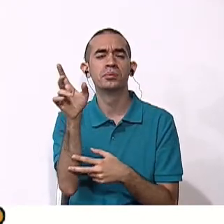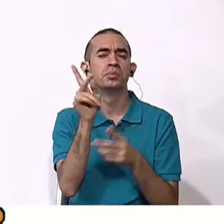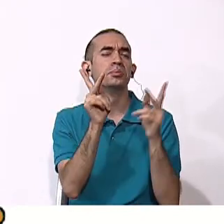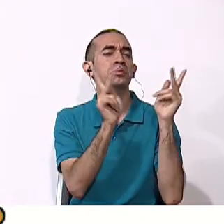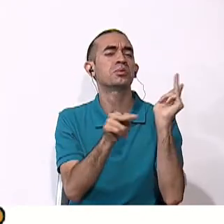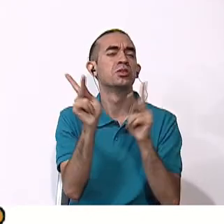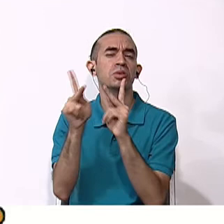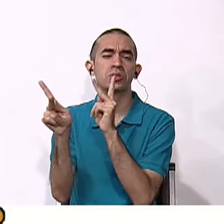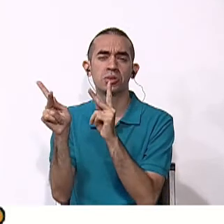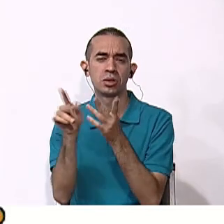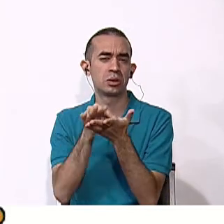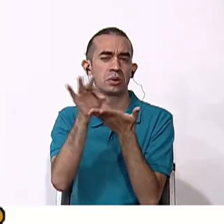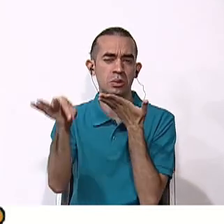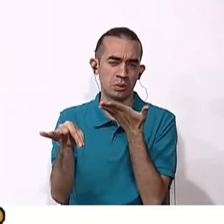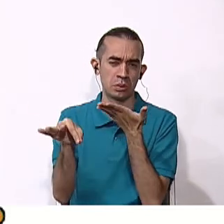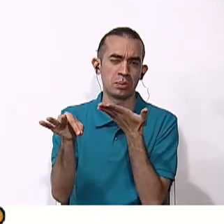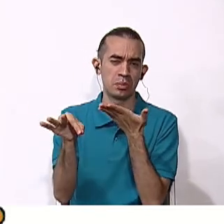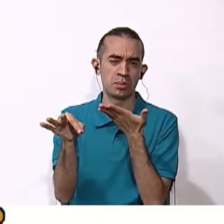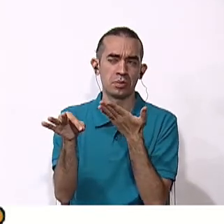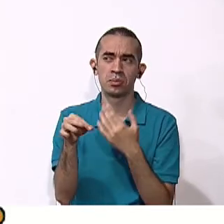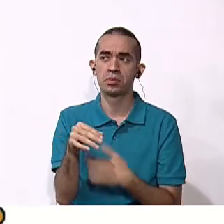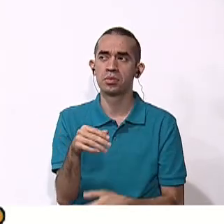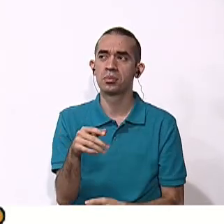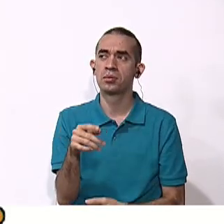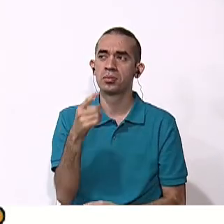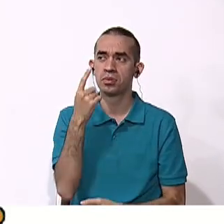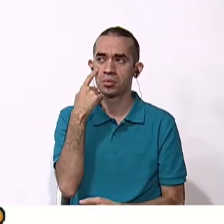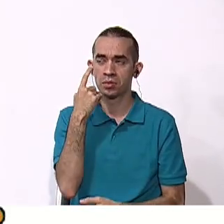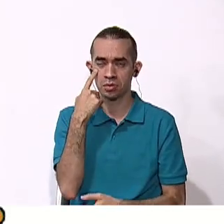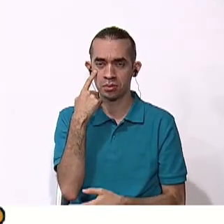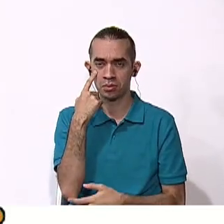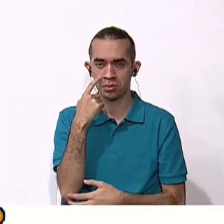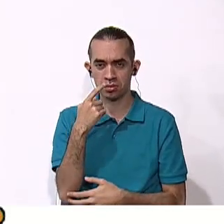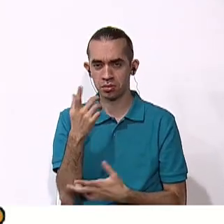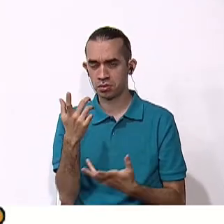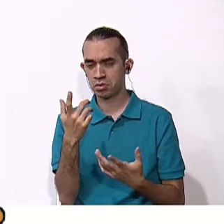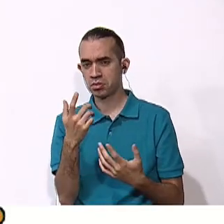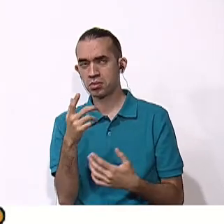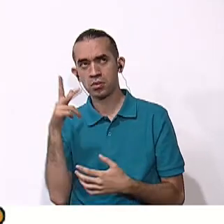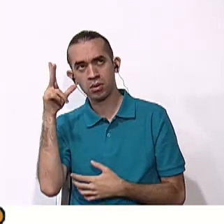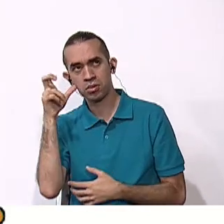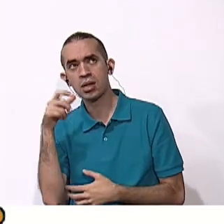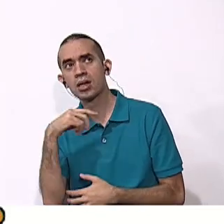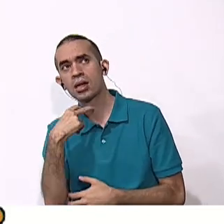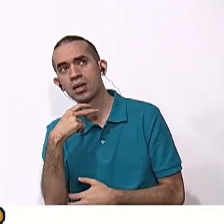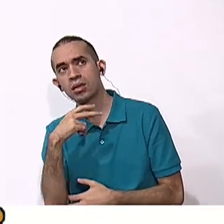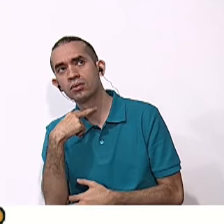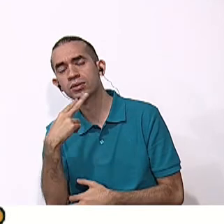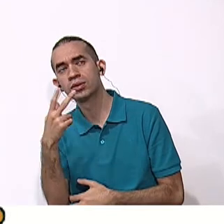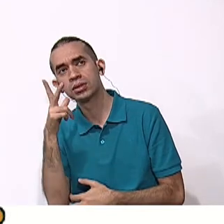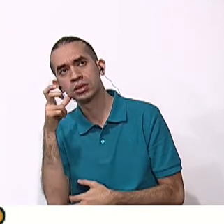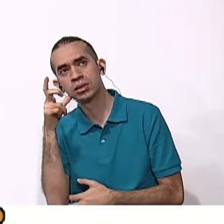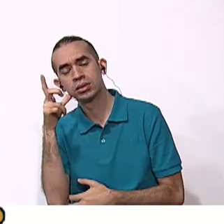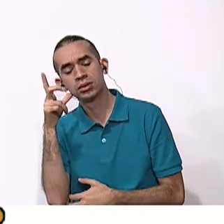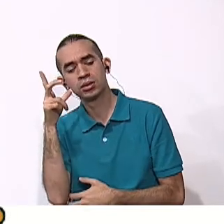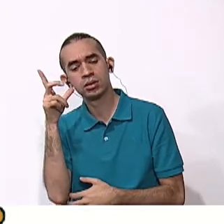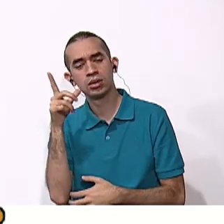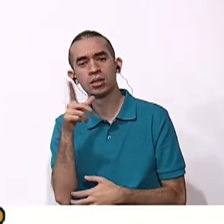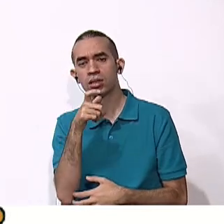three people at school. Circle the person of school you hear. Are you ready?